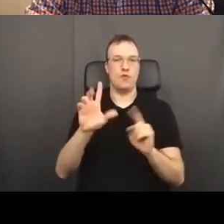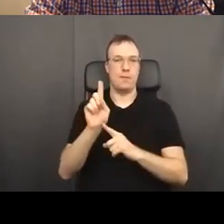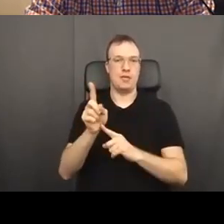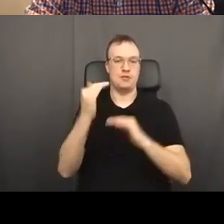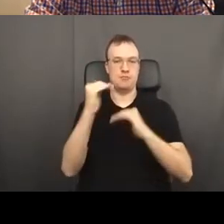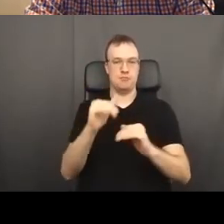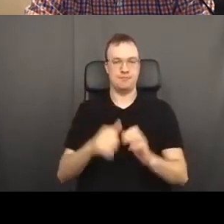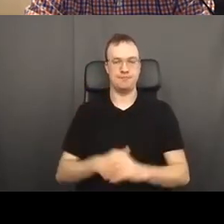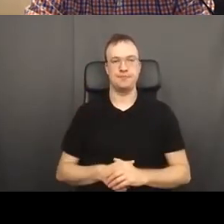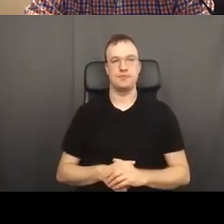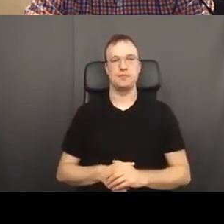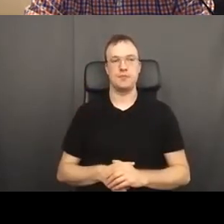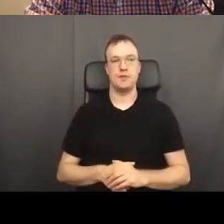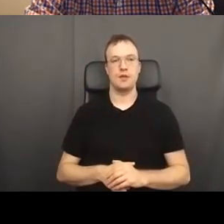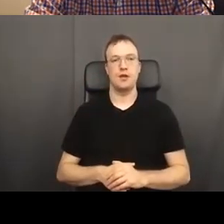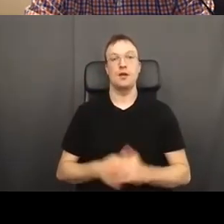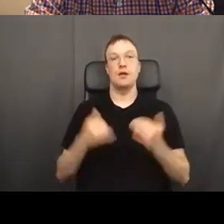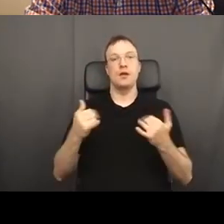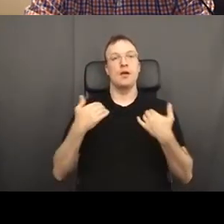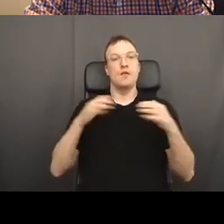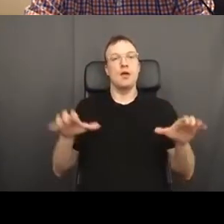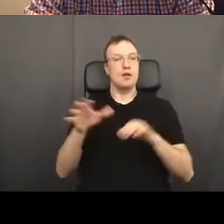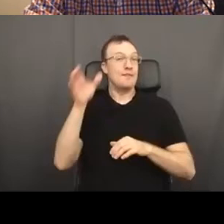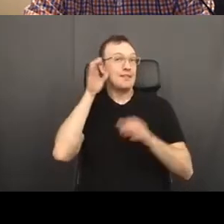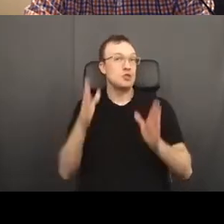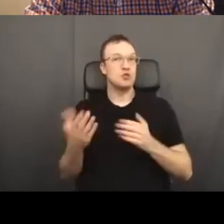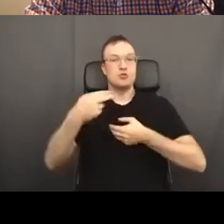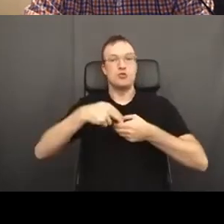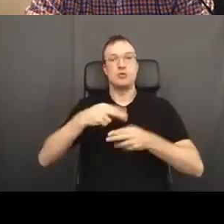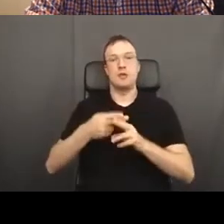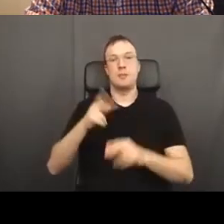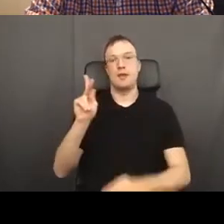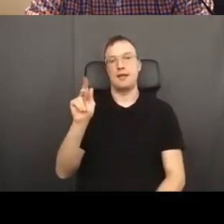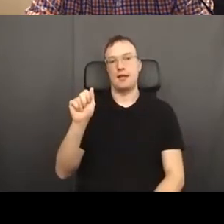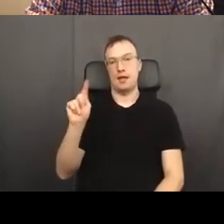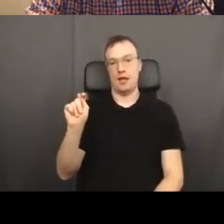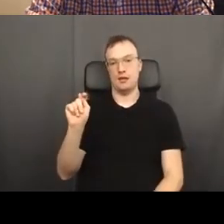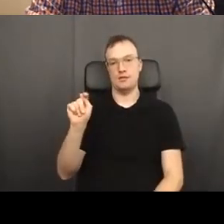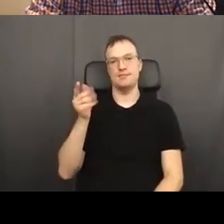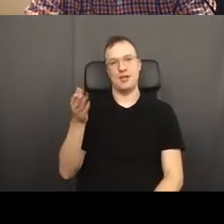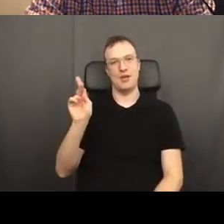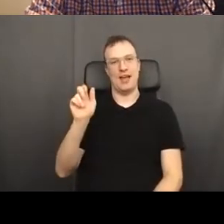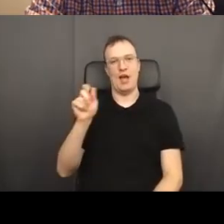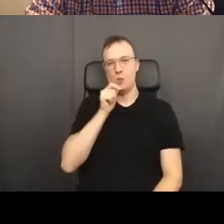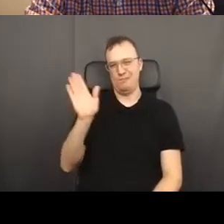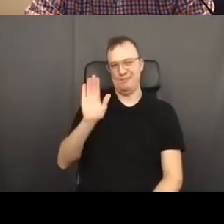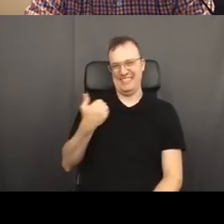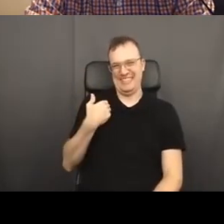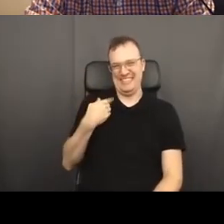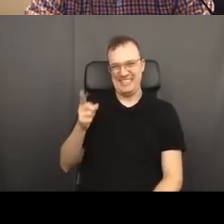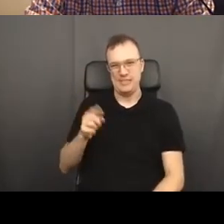minutes. Tonight we have an active listener joining us, Kat. There's Kat. If